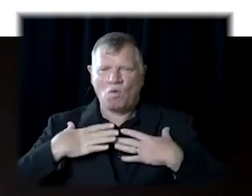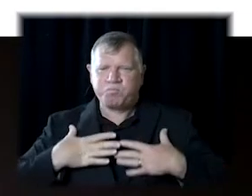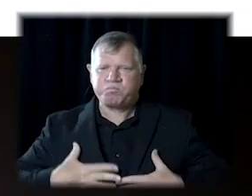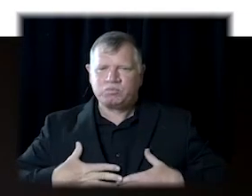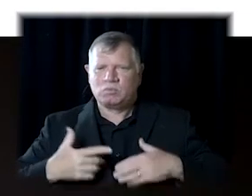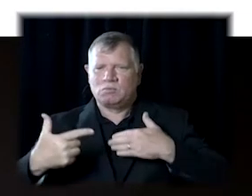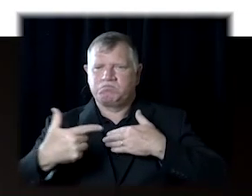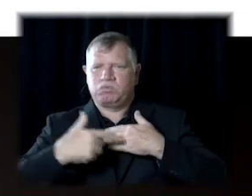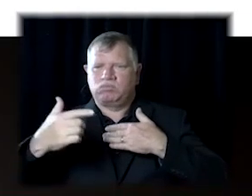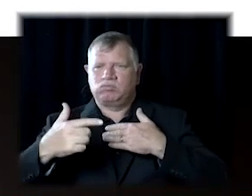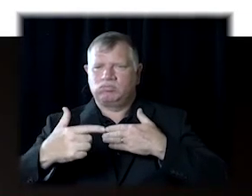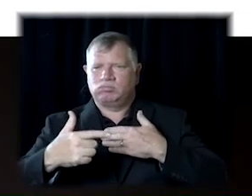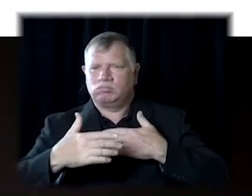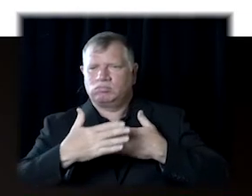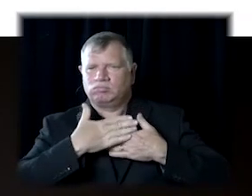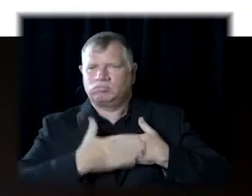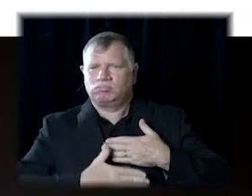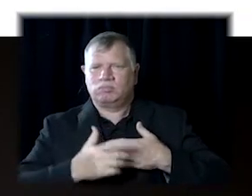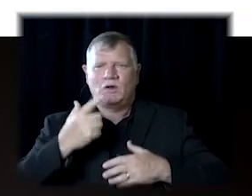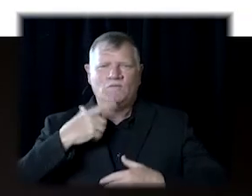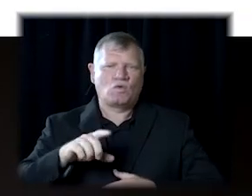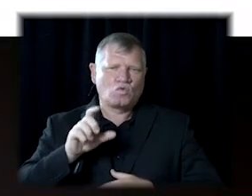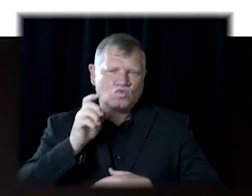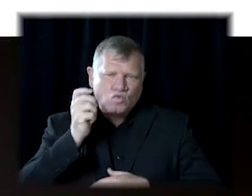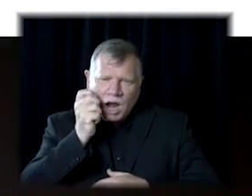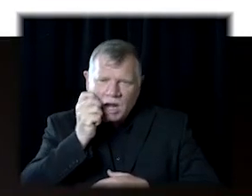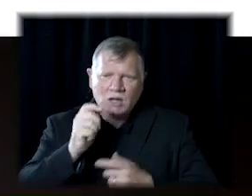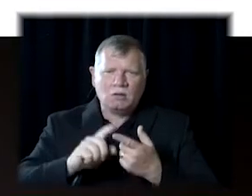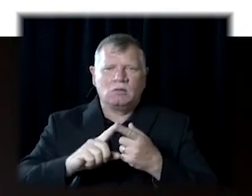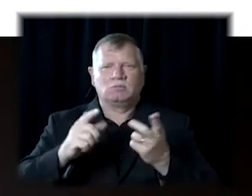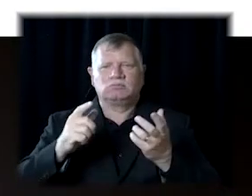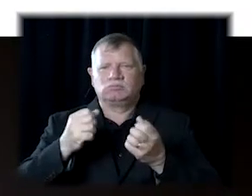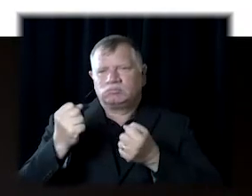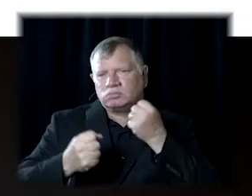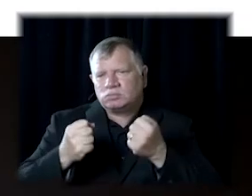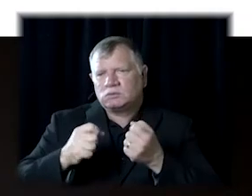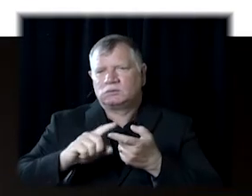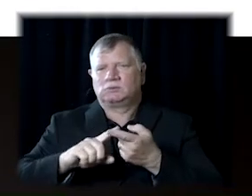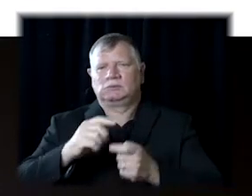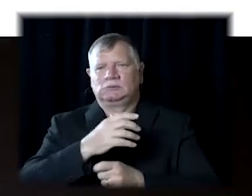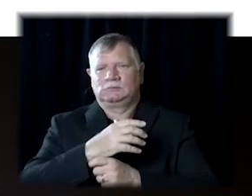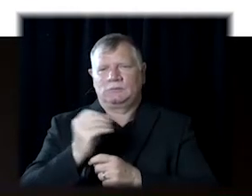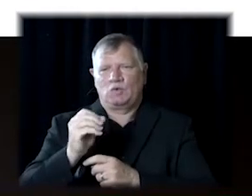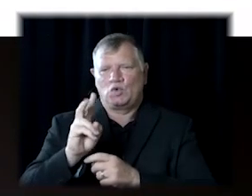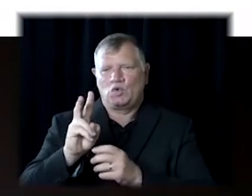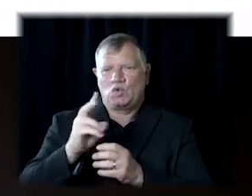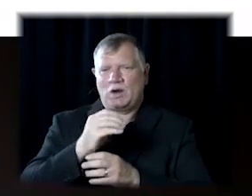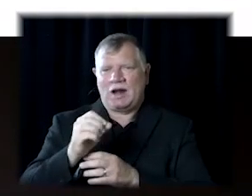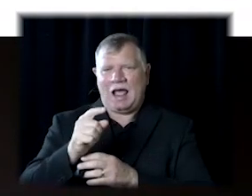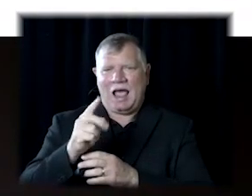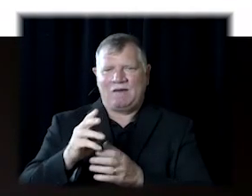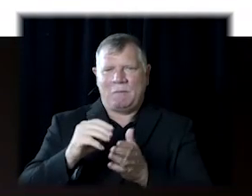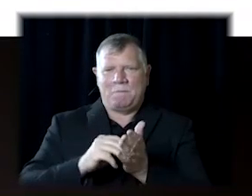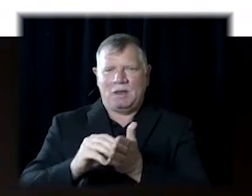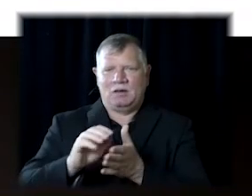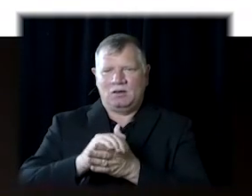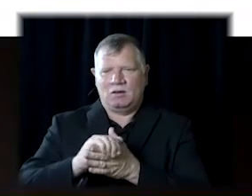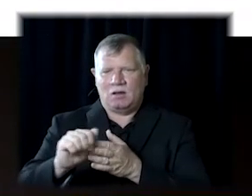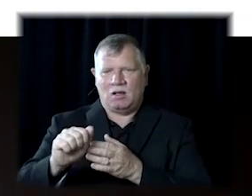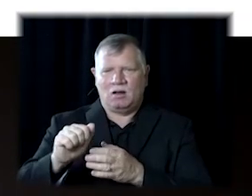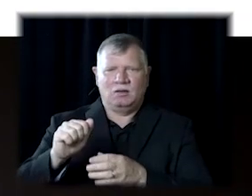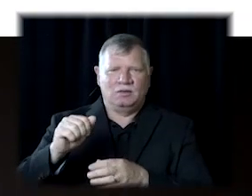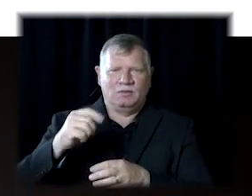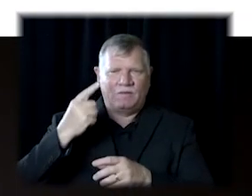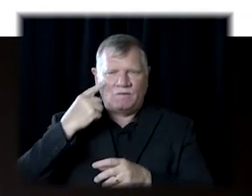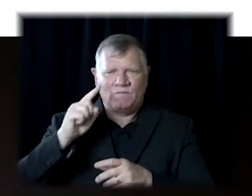vests that were requested, radios, vehicles requested, as well as $2.5 million in special revenue fund capital